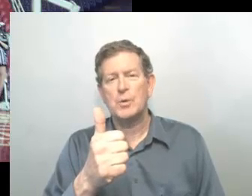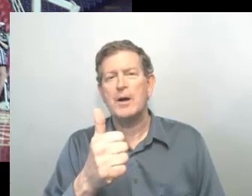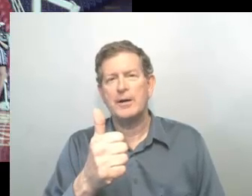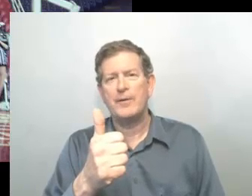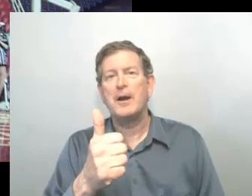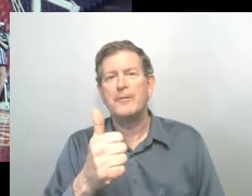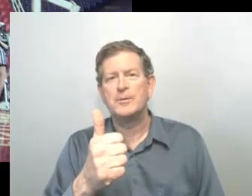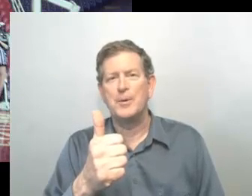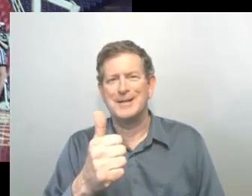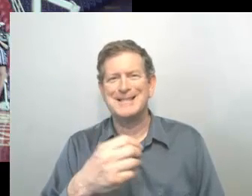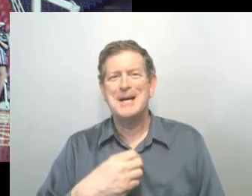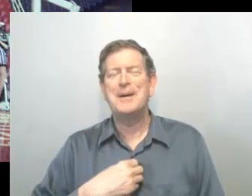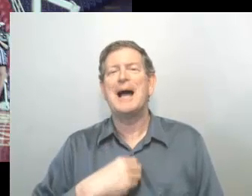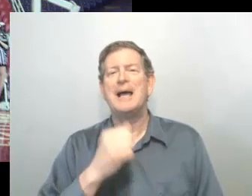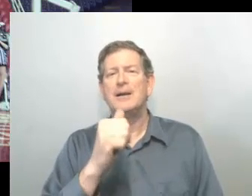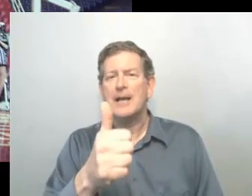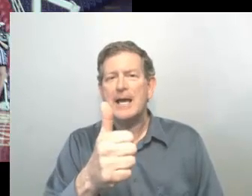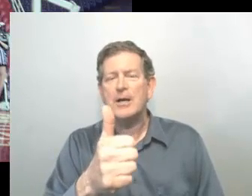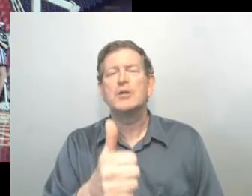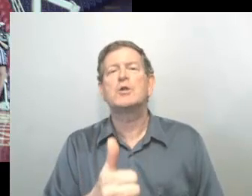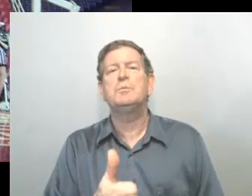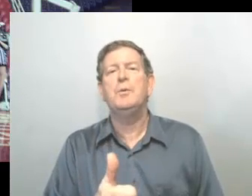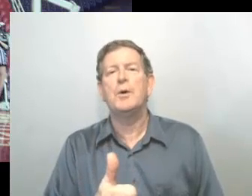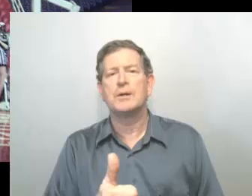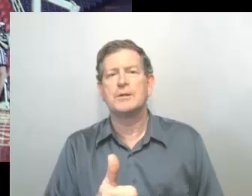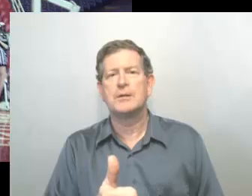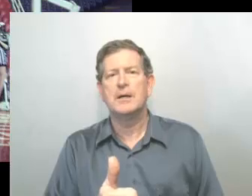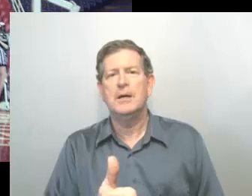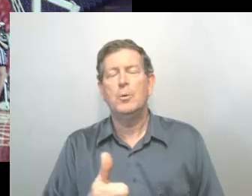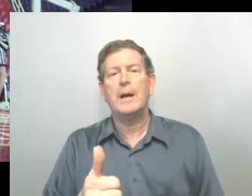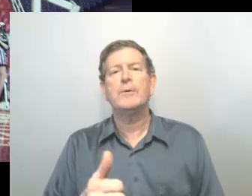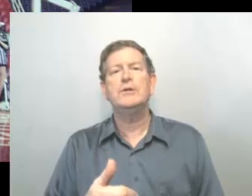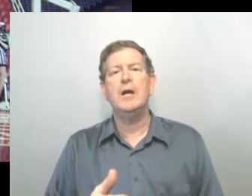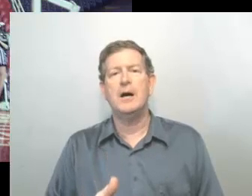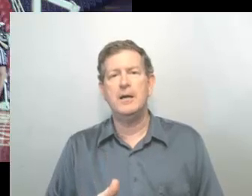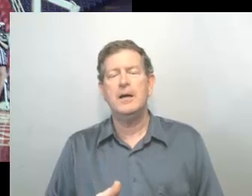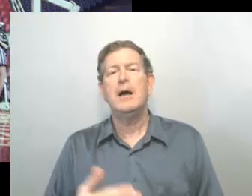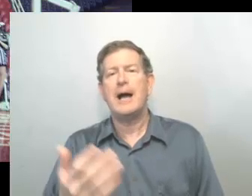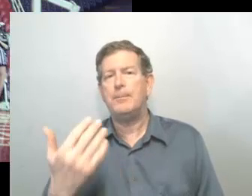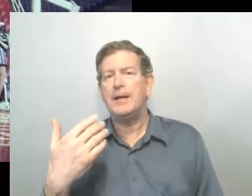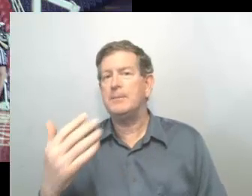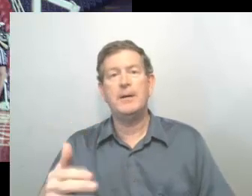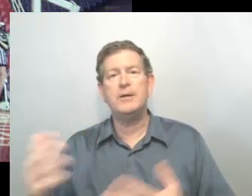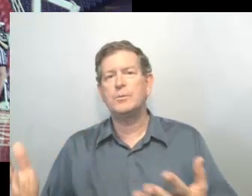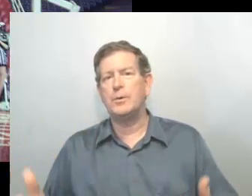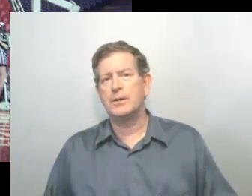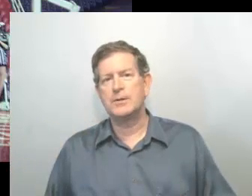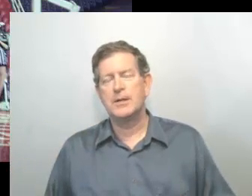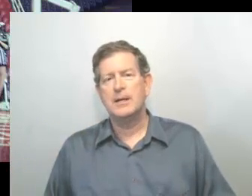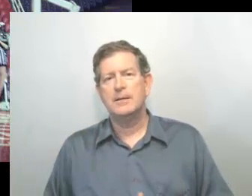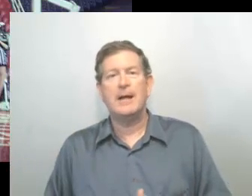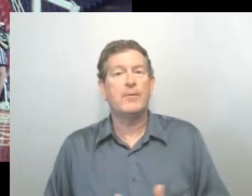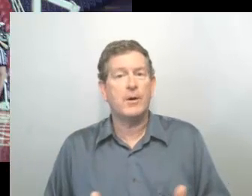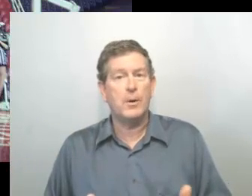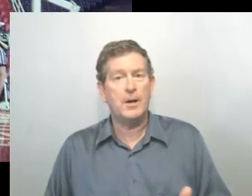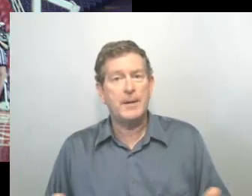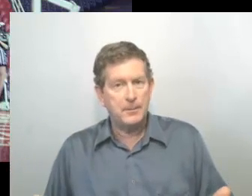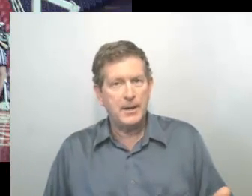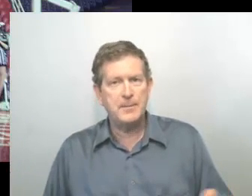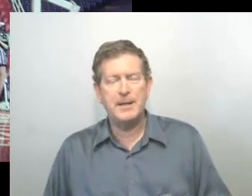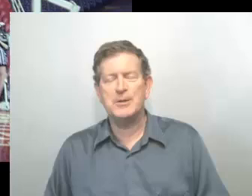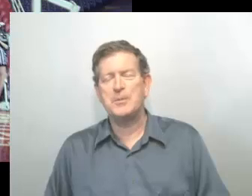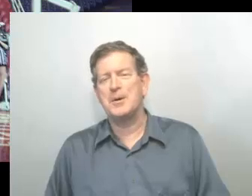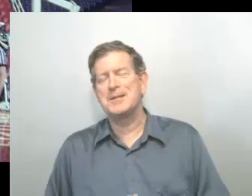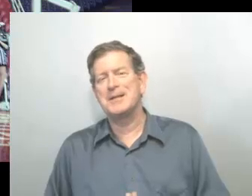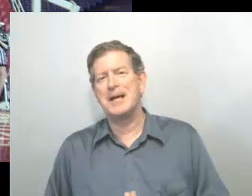That's not strong enough. I love sports, but I like sports. When I was young, I played many sports. Not very well,